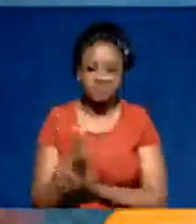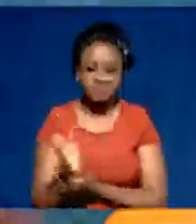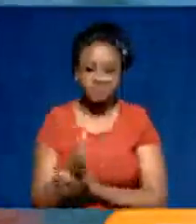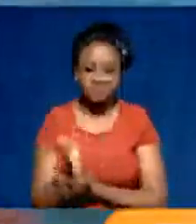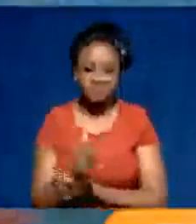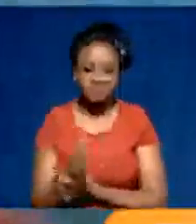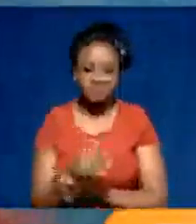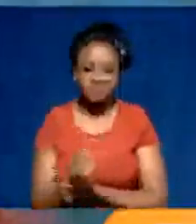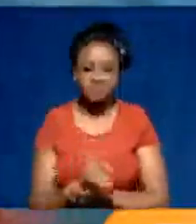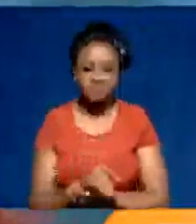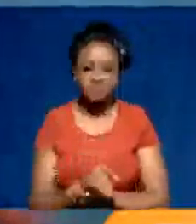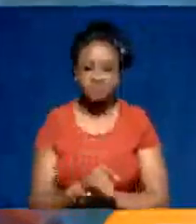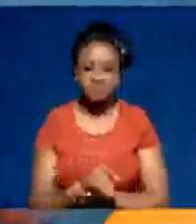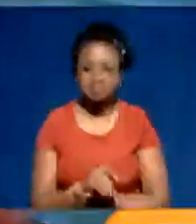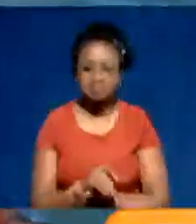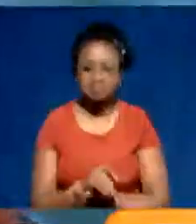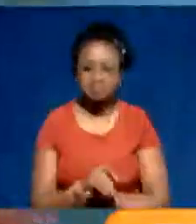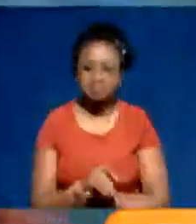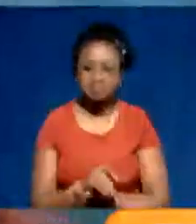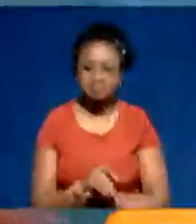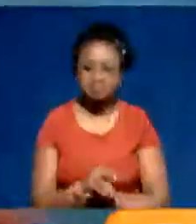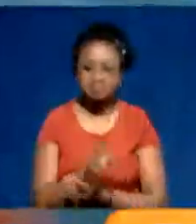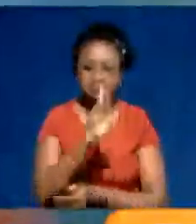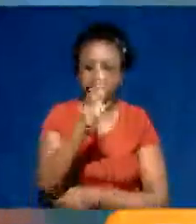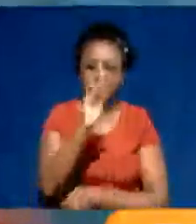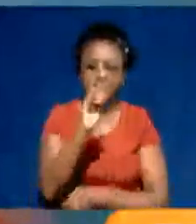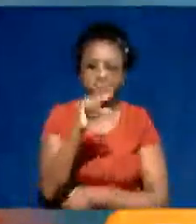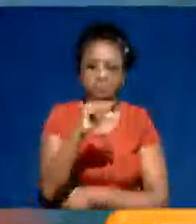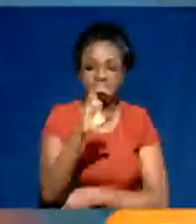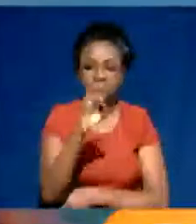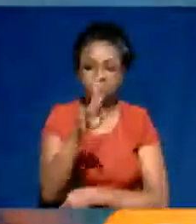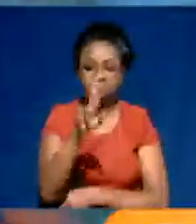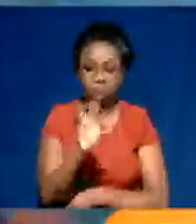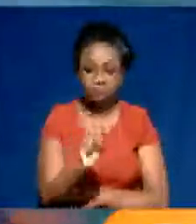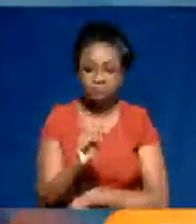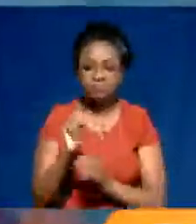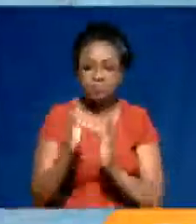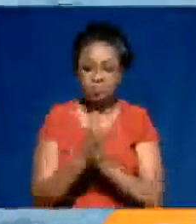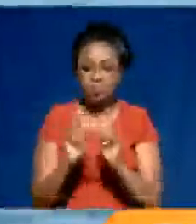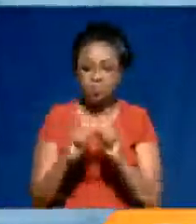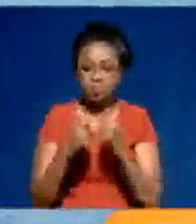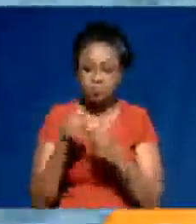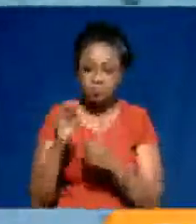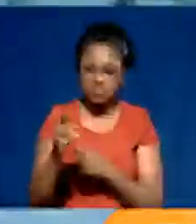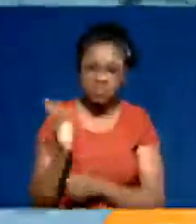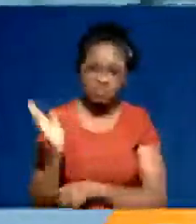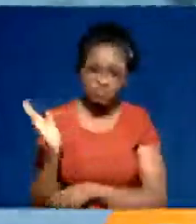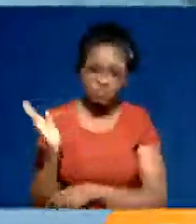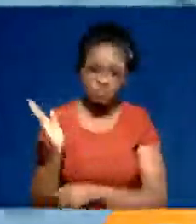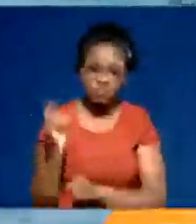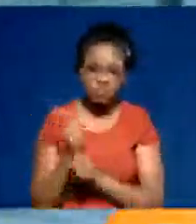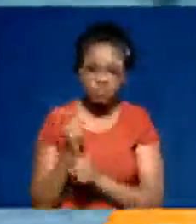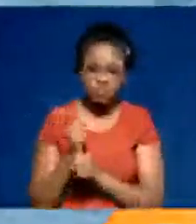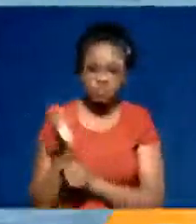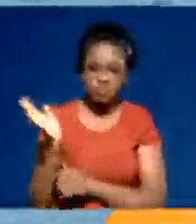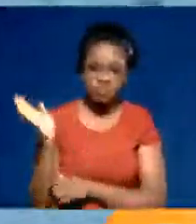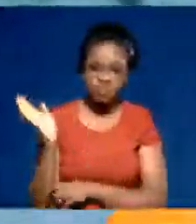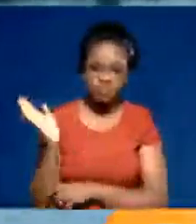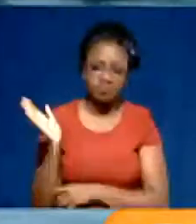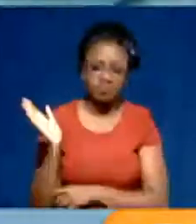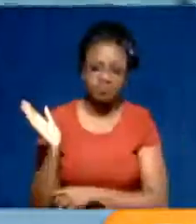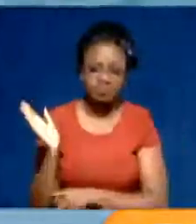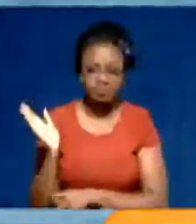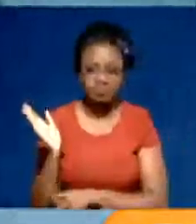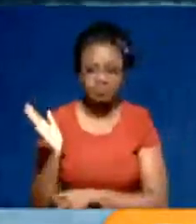It is here that Roger Sogola and his team are practicing cage fish farming in Lake Victoria. Ogola